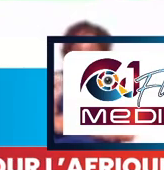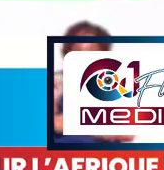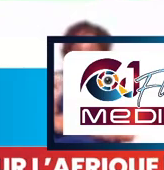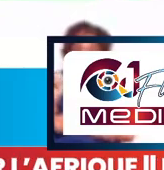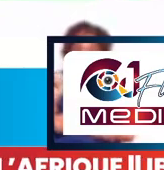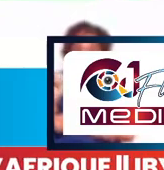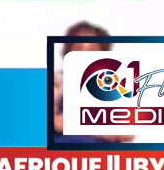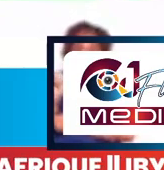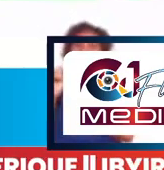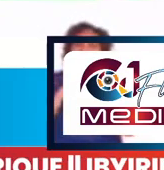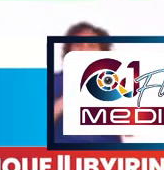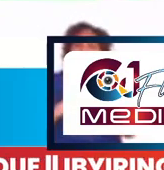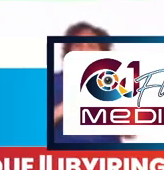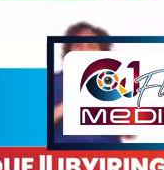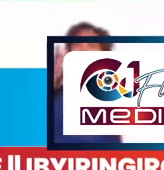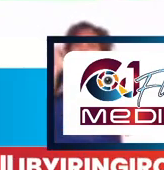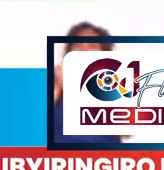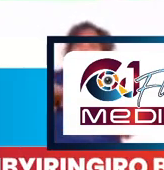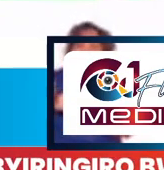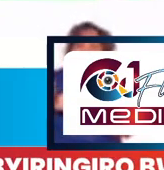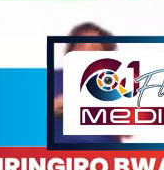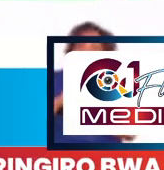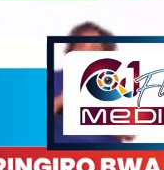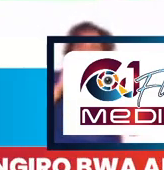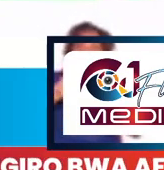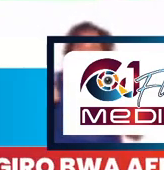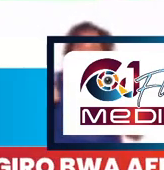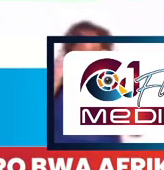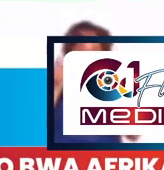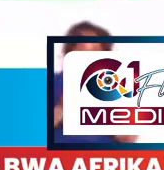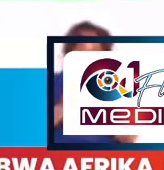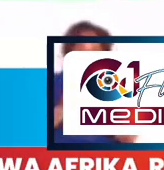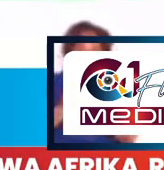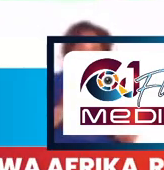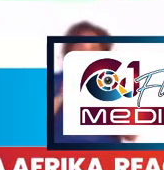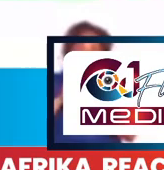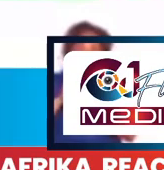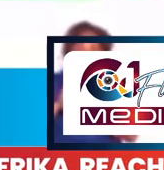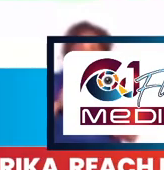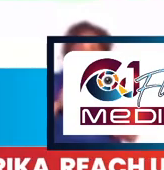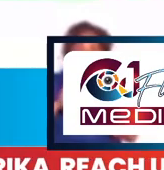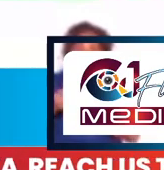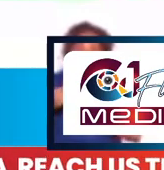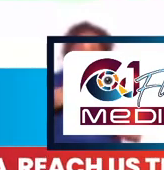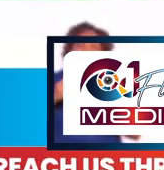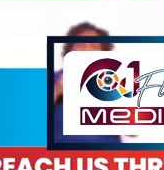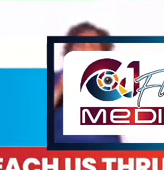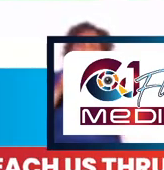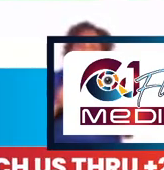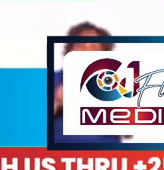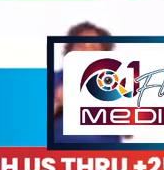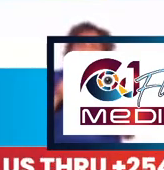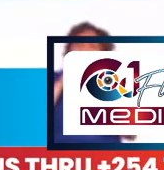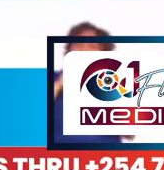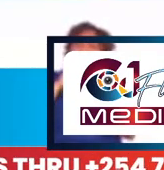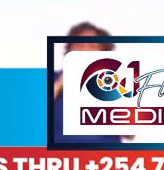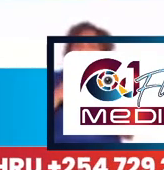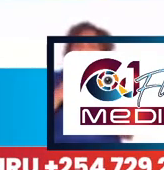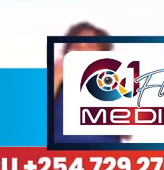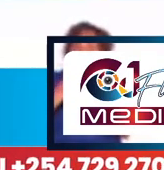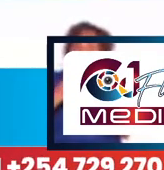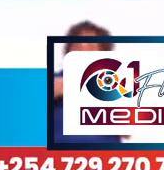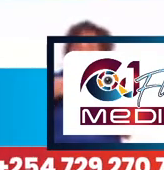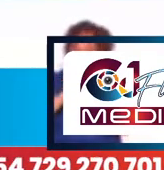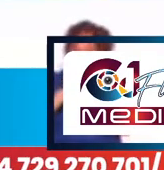Praying that God may restore peace in her family and to lead her husband from unfaithfulness.